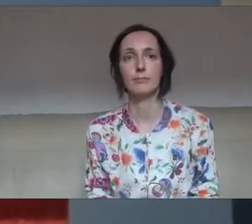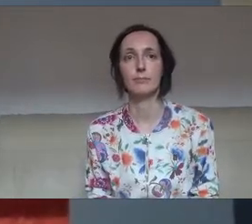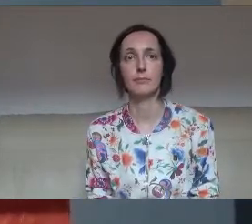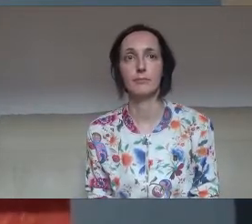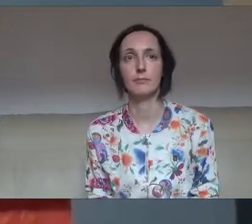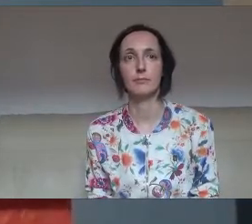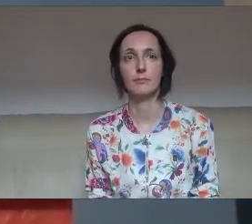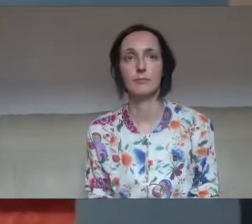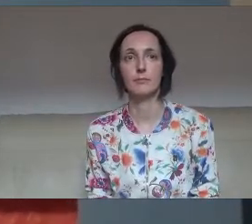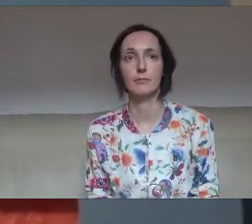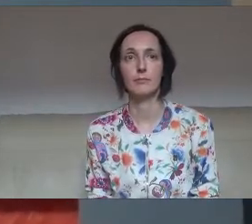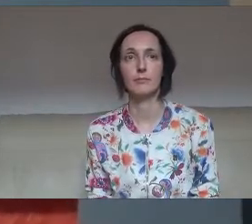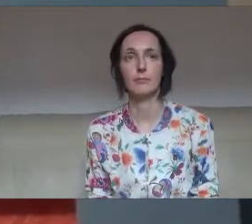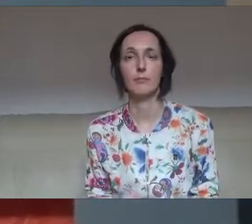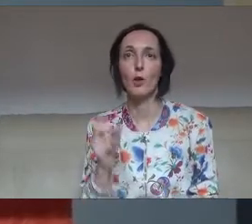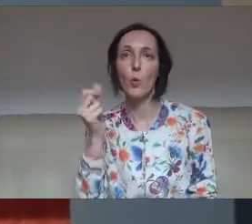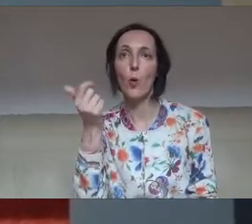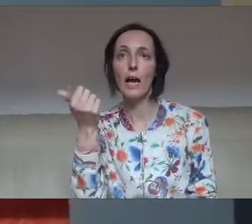oven. And